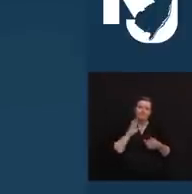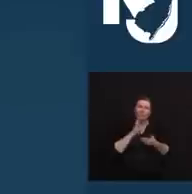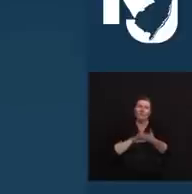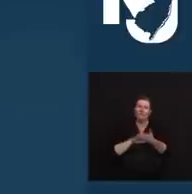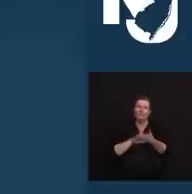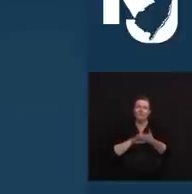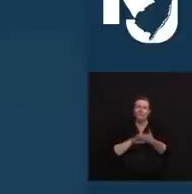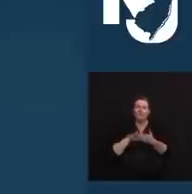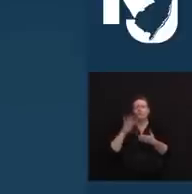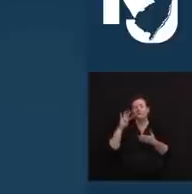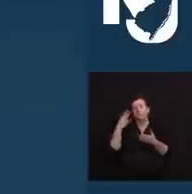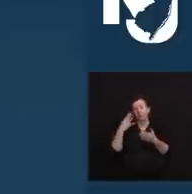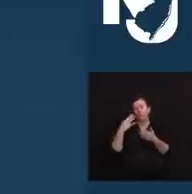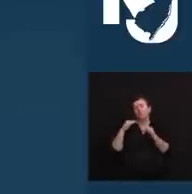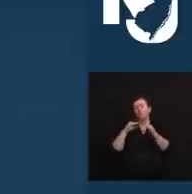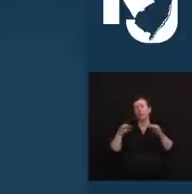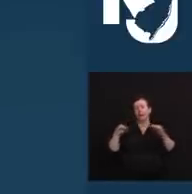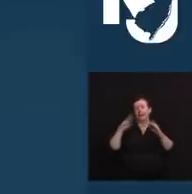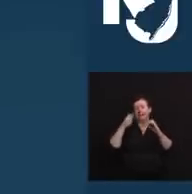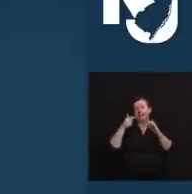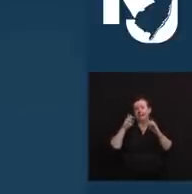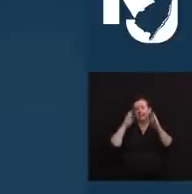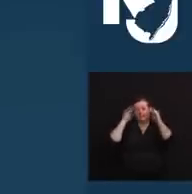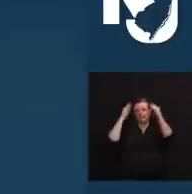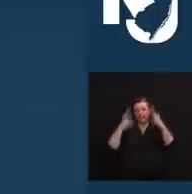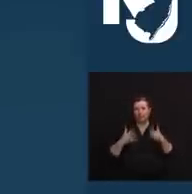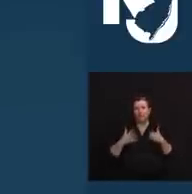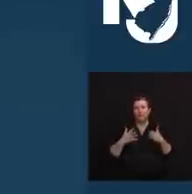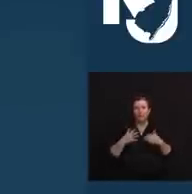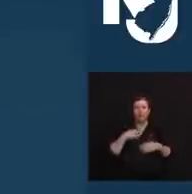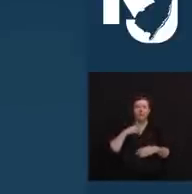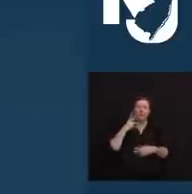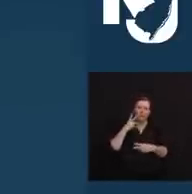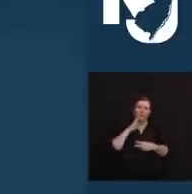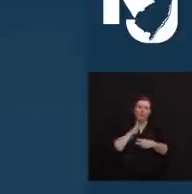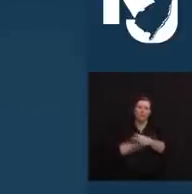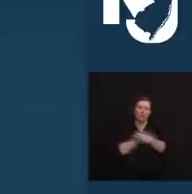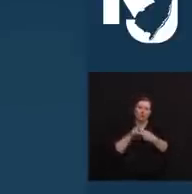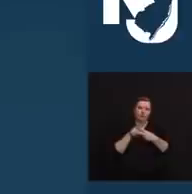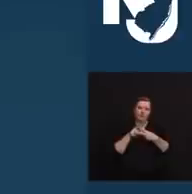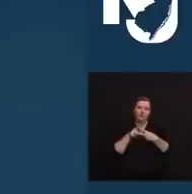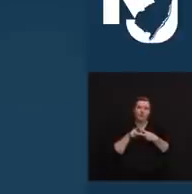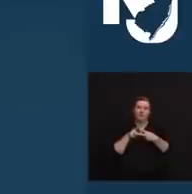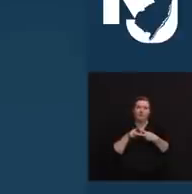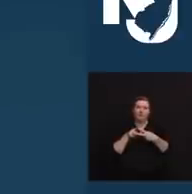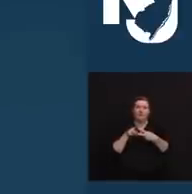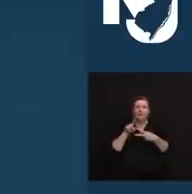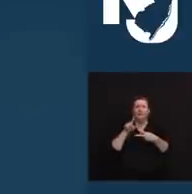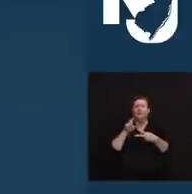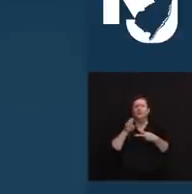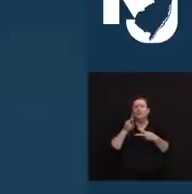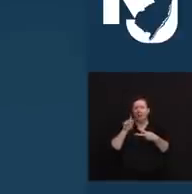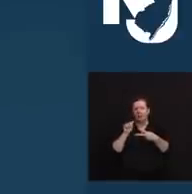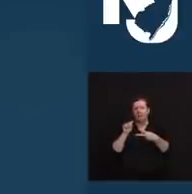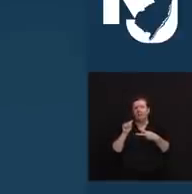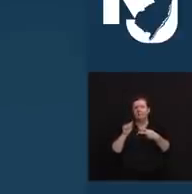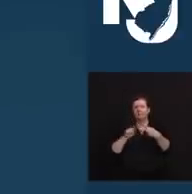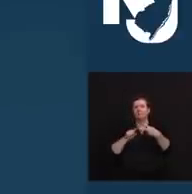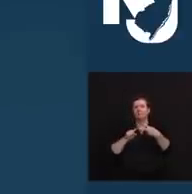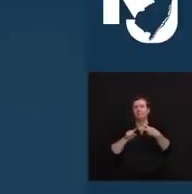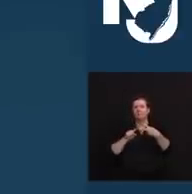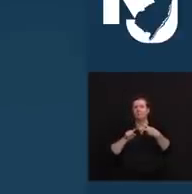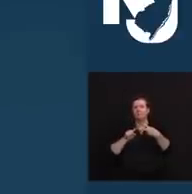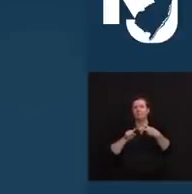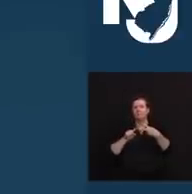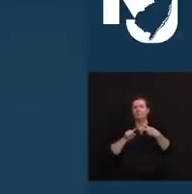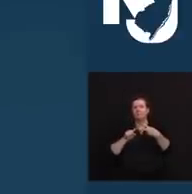educator. He's also survived by daughters Candace, Rashana, and Rashida, and sons Rashad